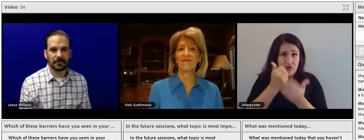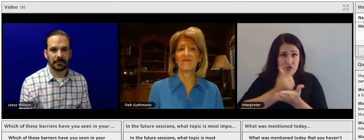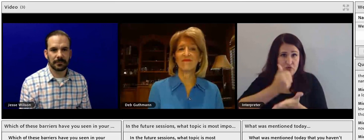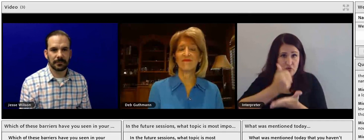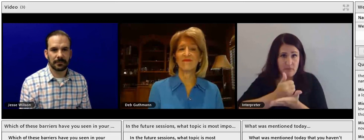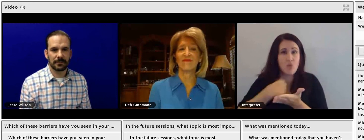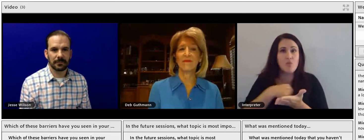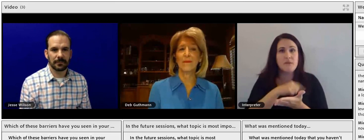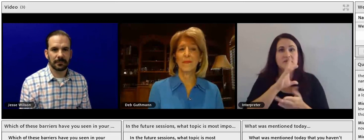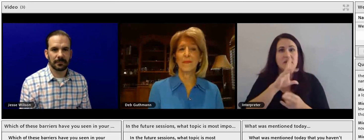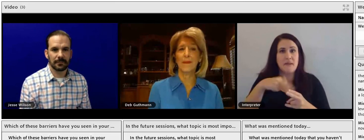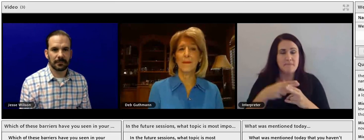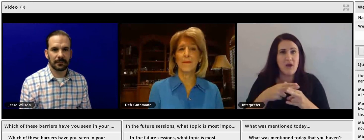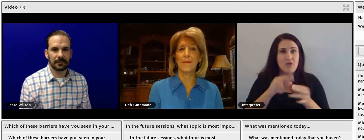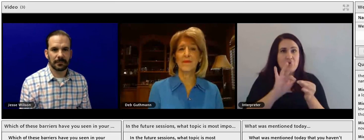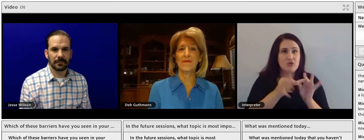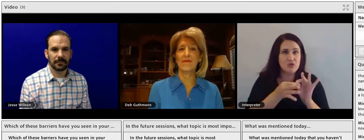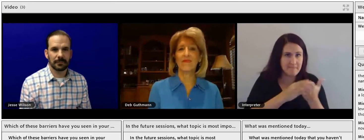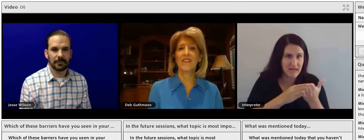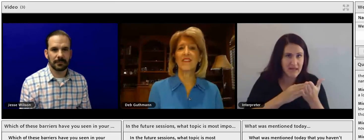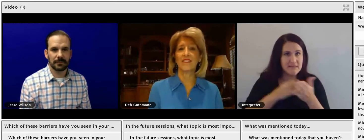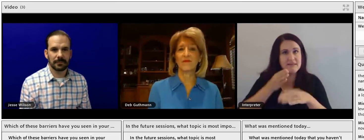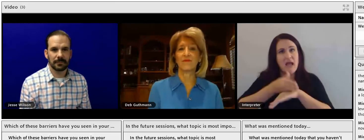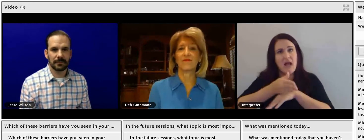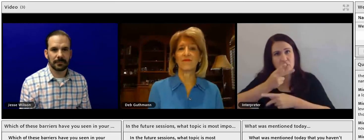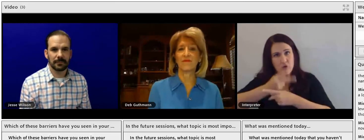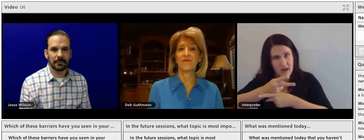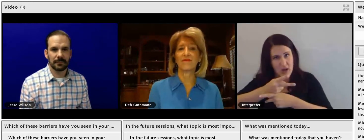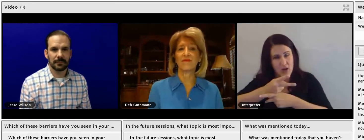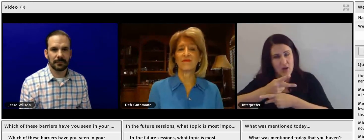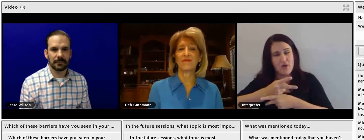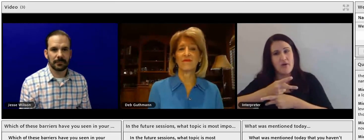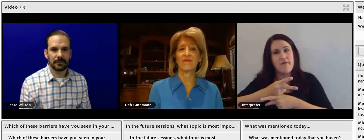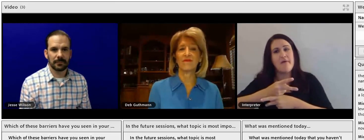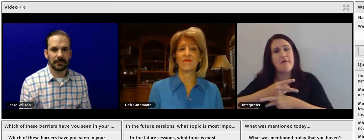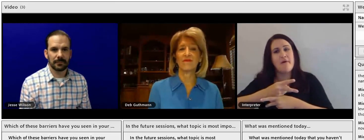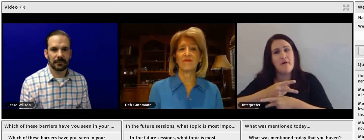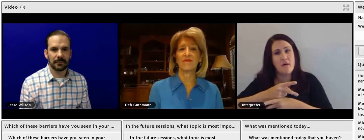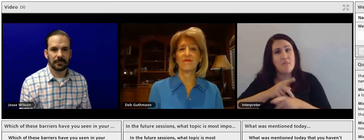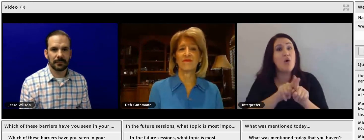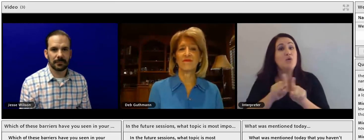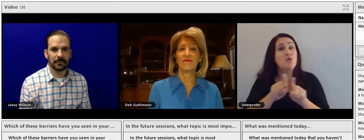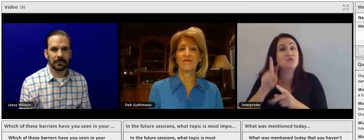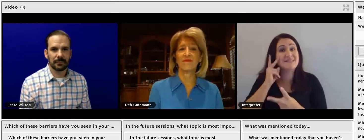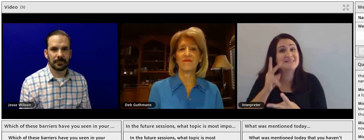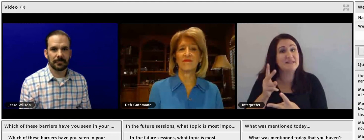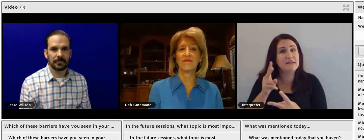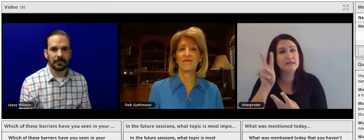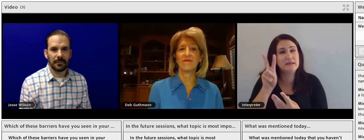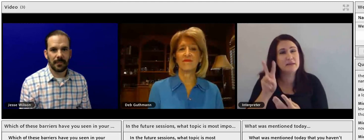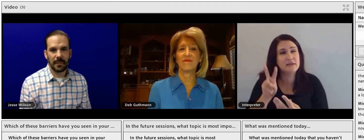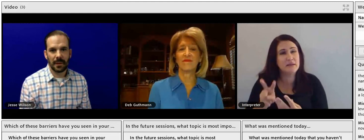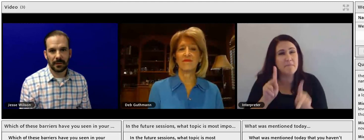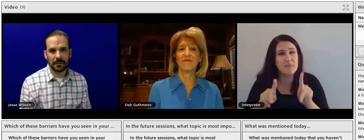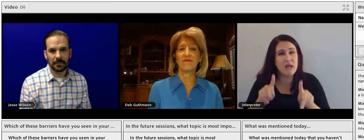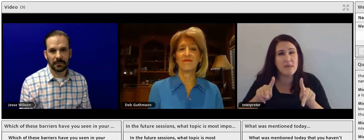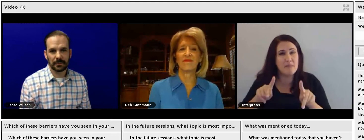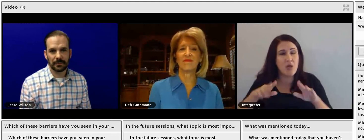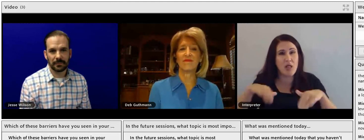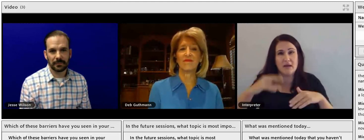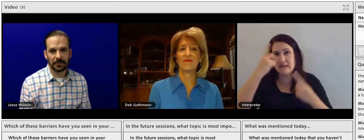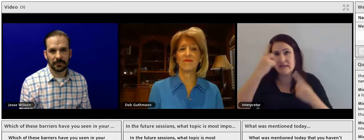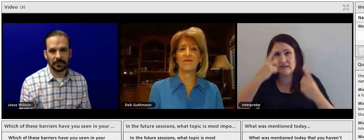talk about the interpreting piece and aftercare. Also, I'm seeing that people had not really considered before